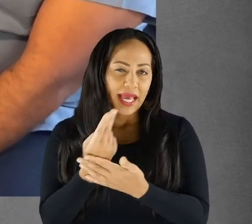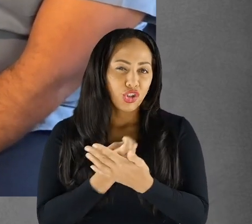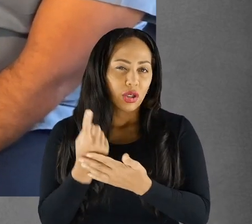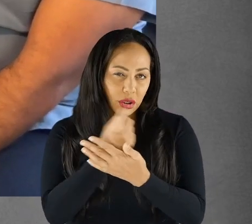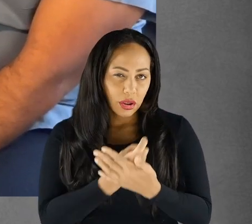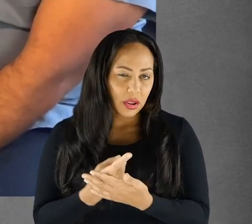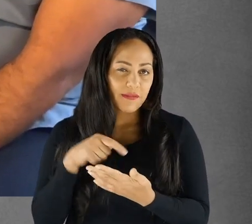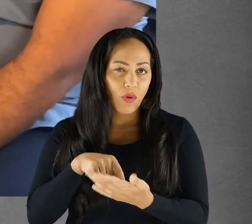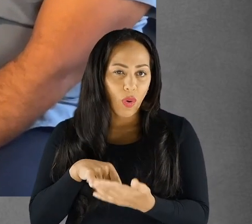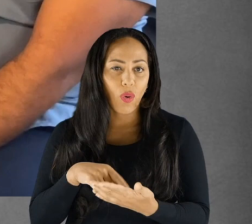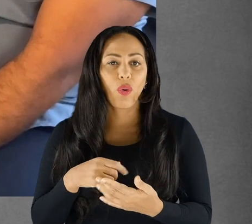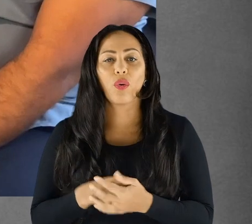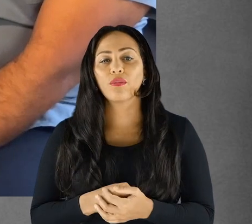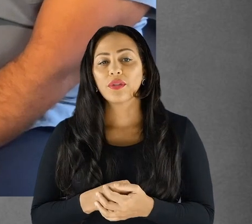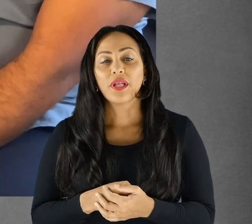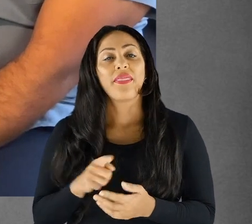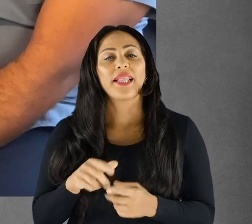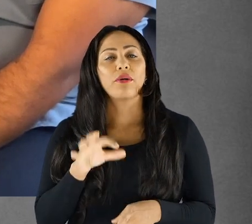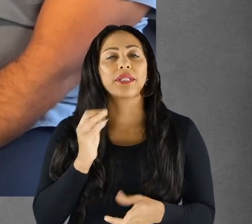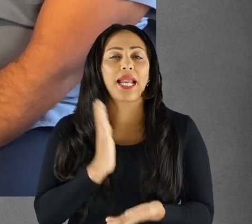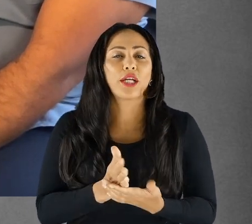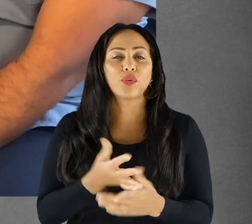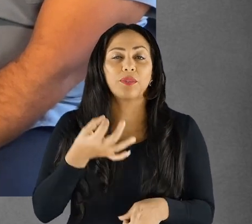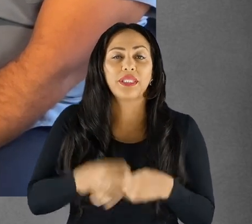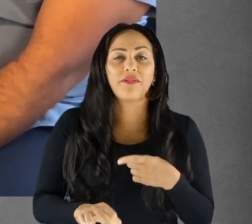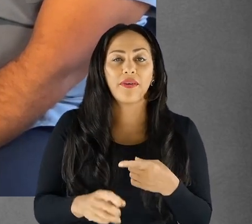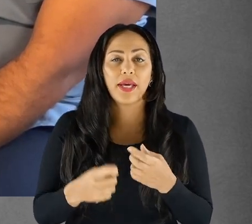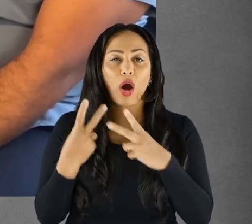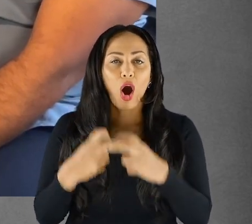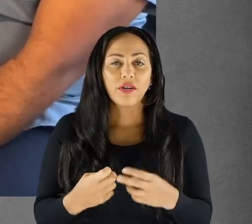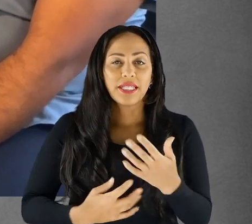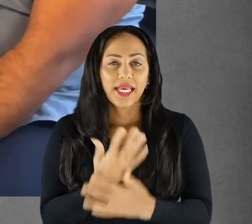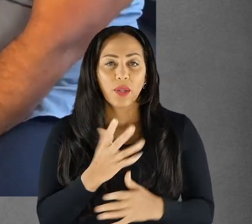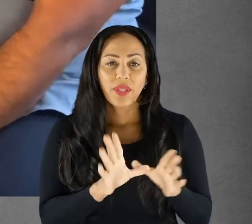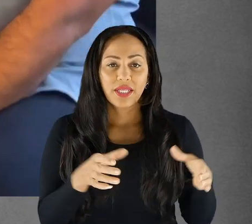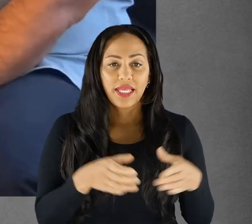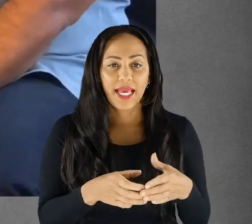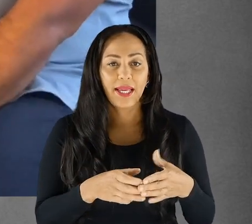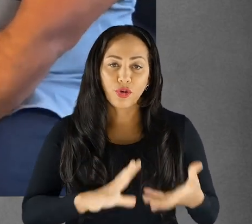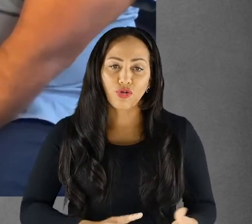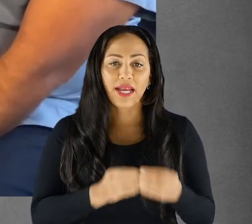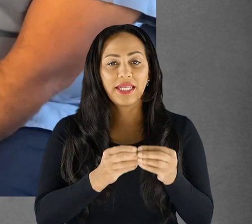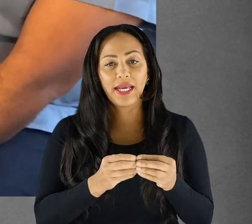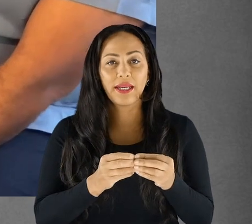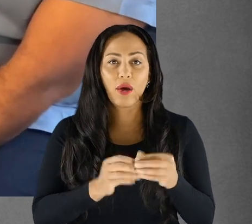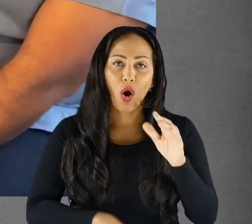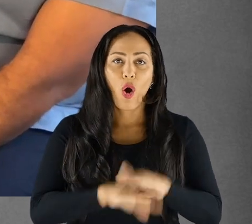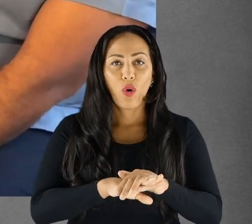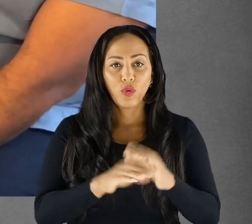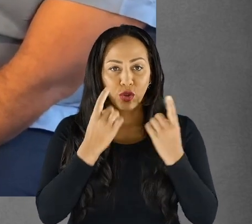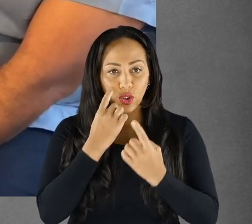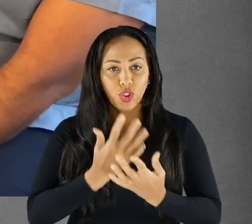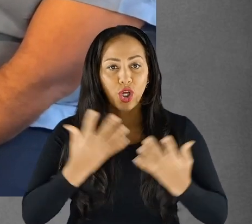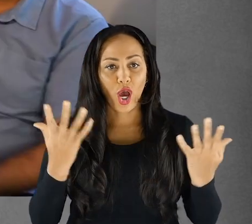And then there was an actual specific R&D with a team about maybe making a whole show that incorporated everything I do. The album is called